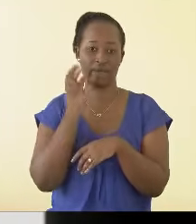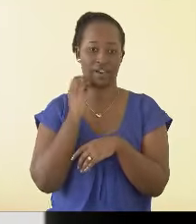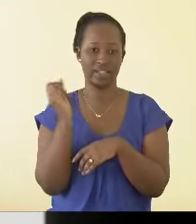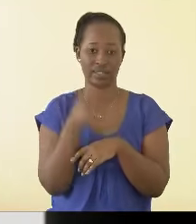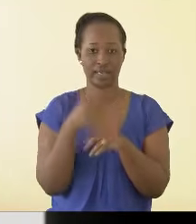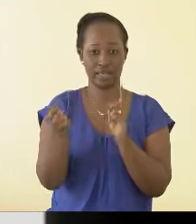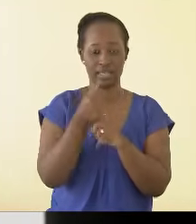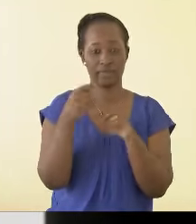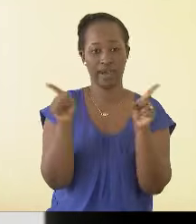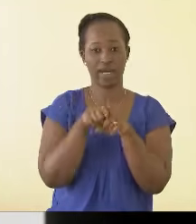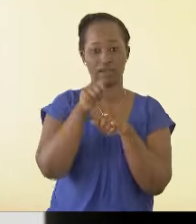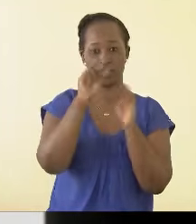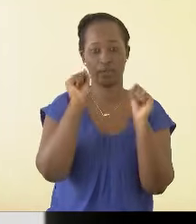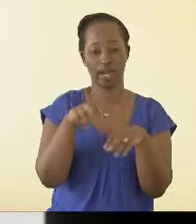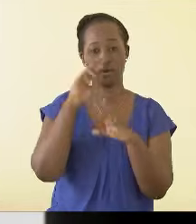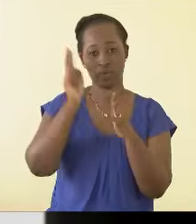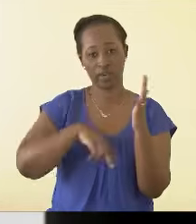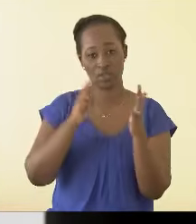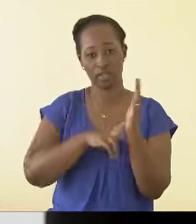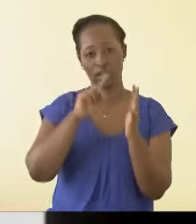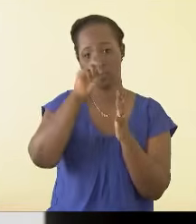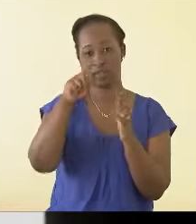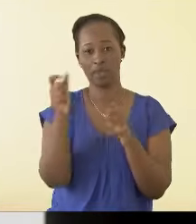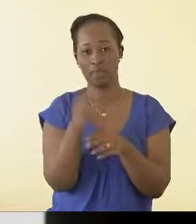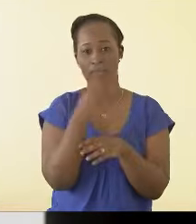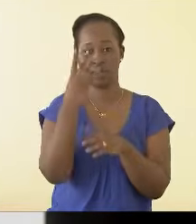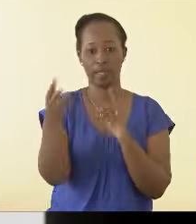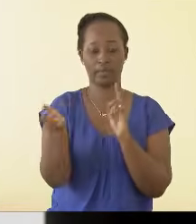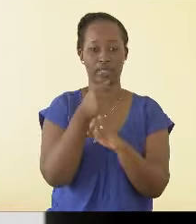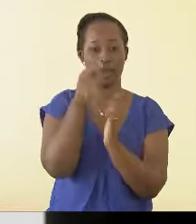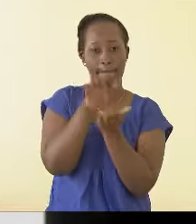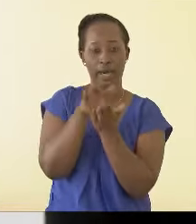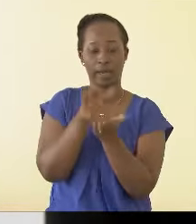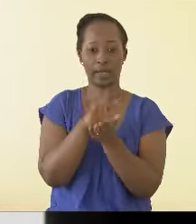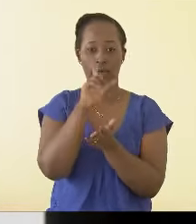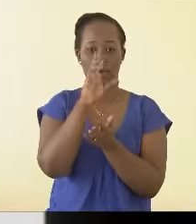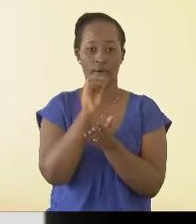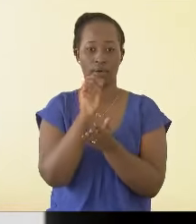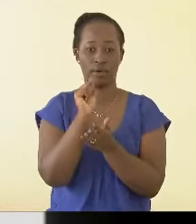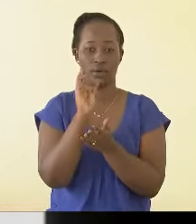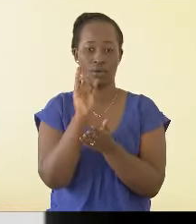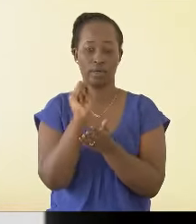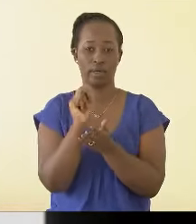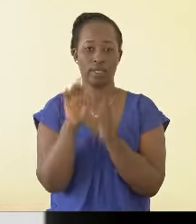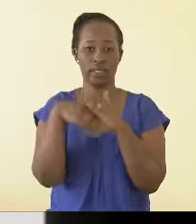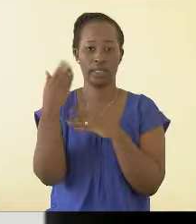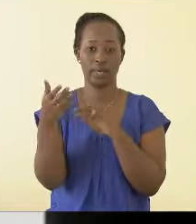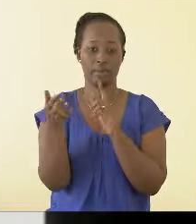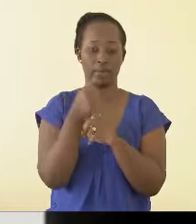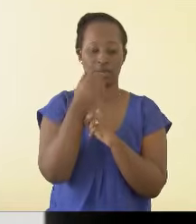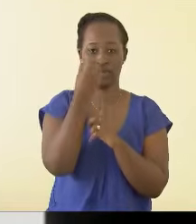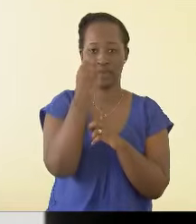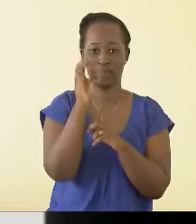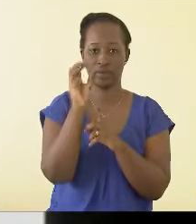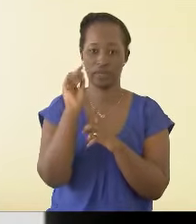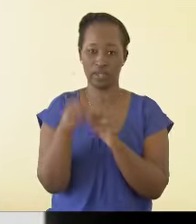as you can read the question. In May, they received a bank loan worth 500,000. We have